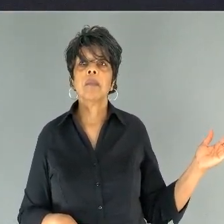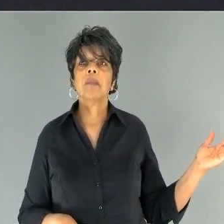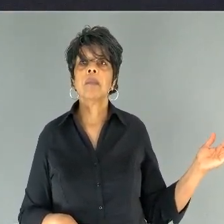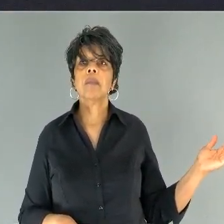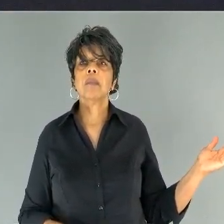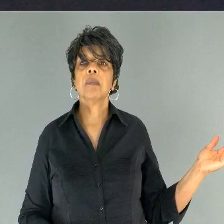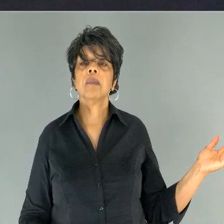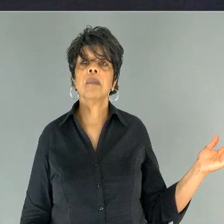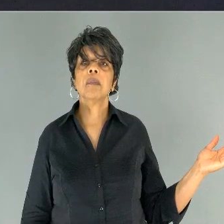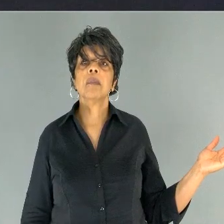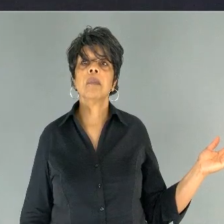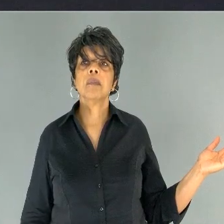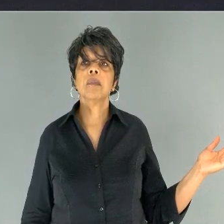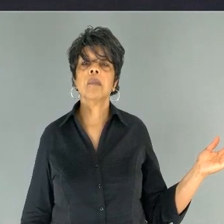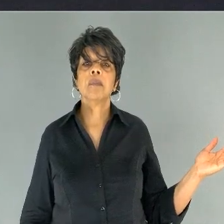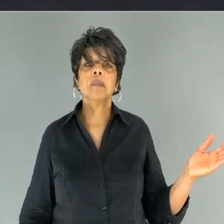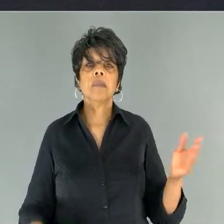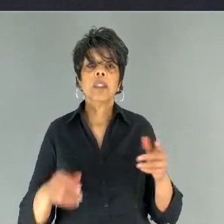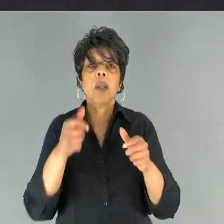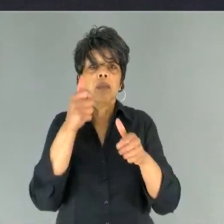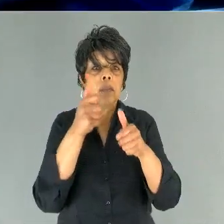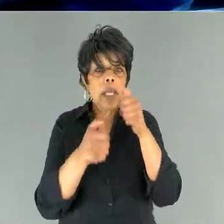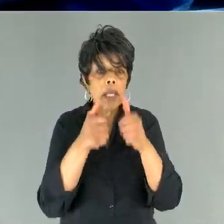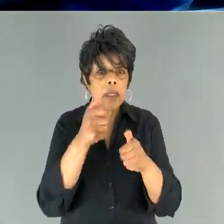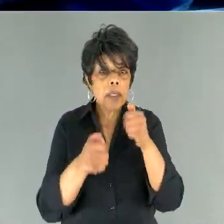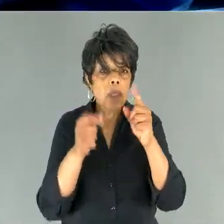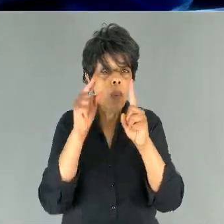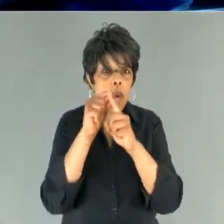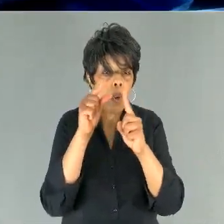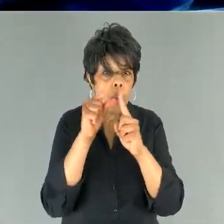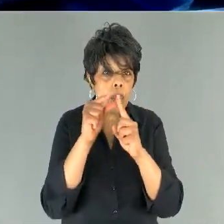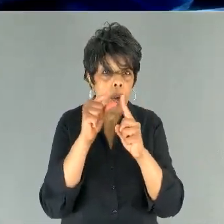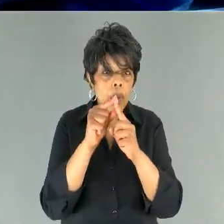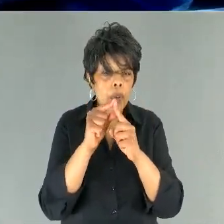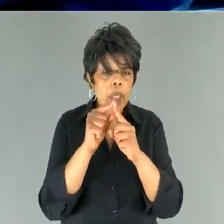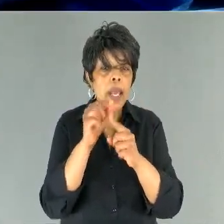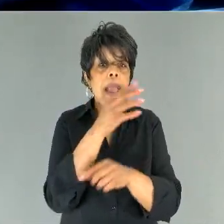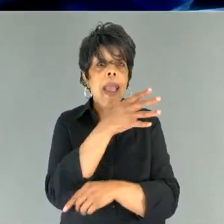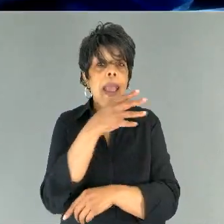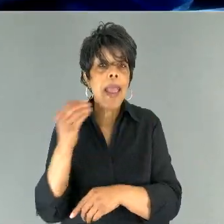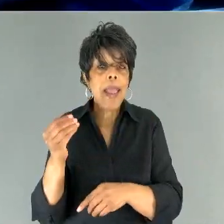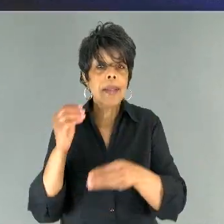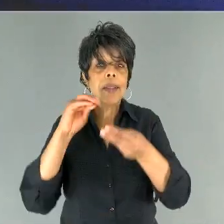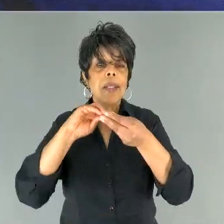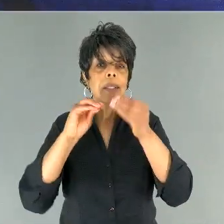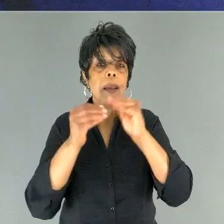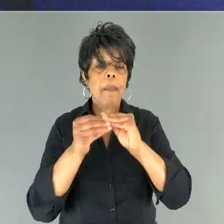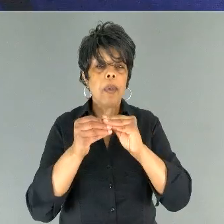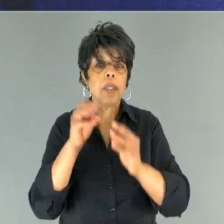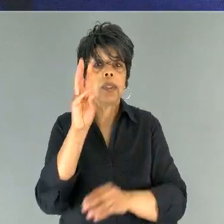617-580-5225. Text the word salvation to